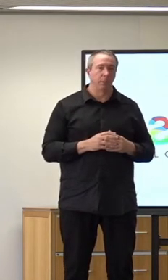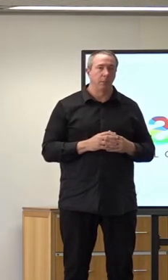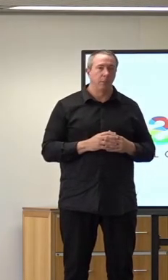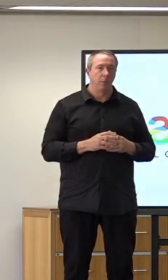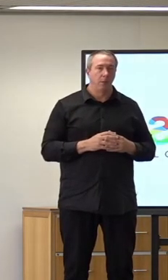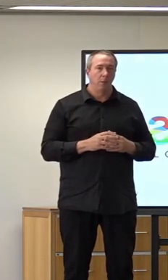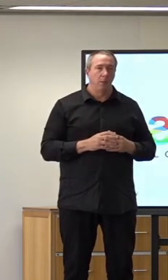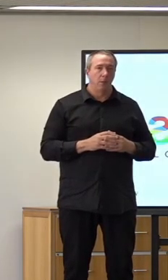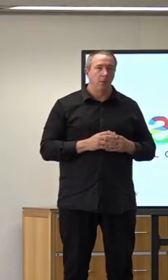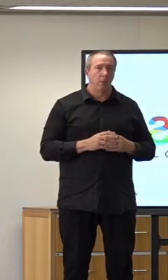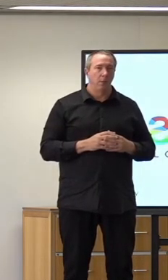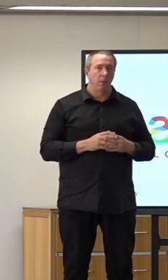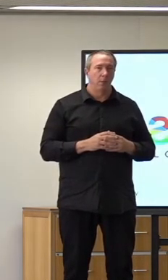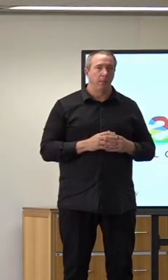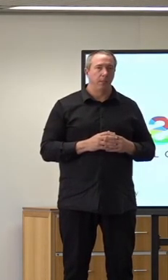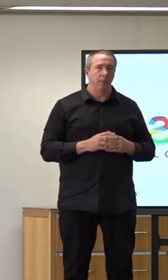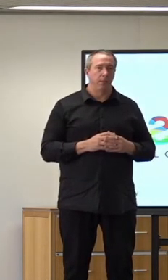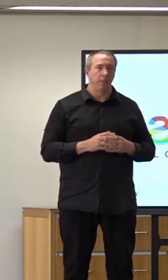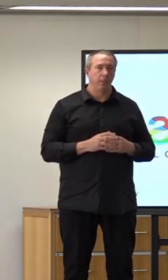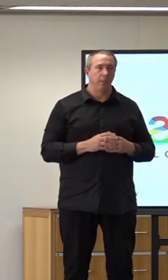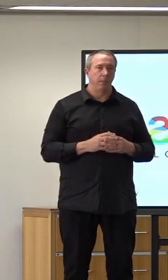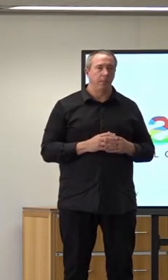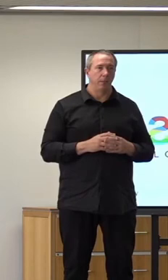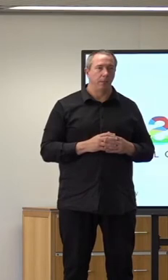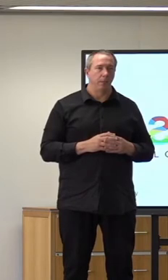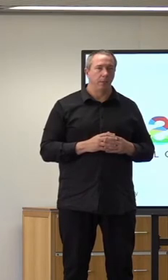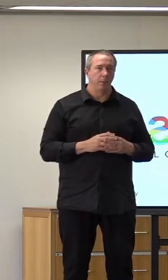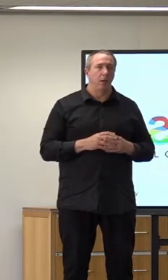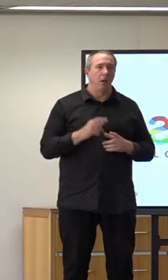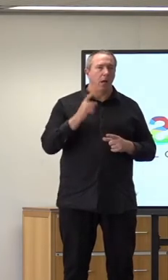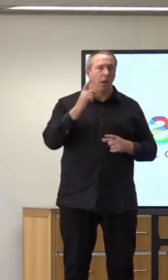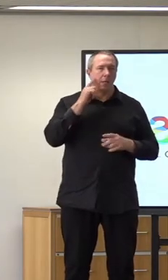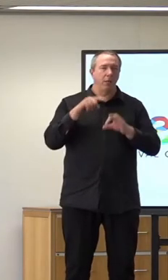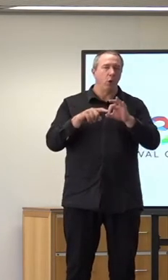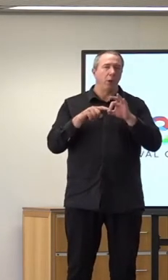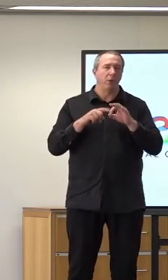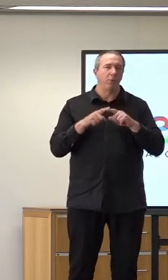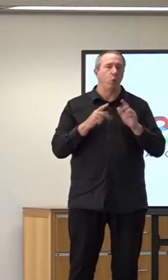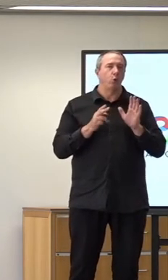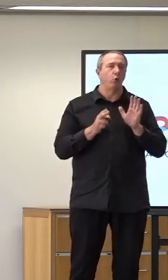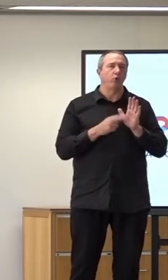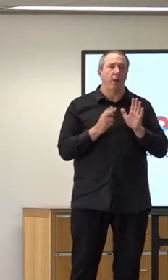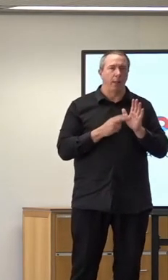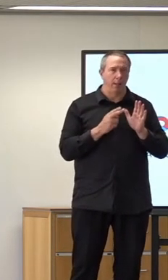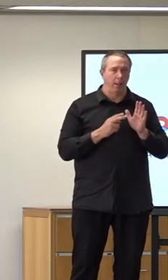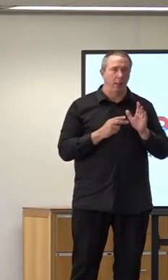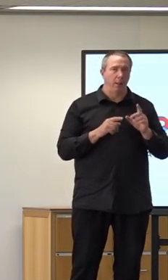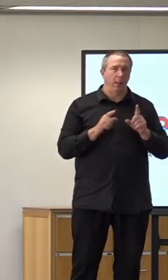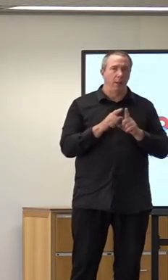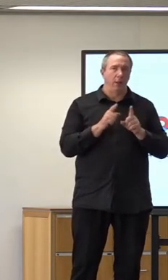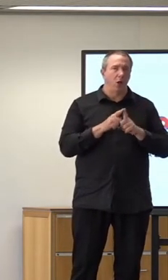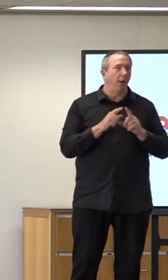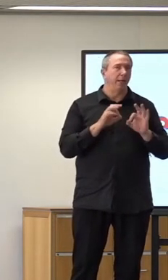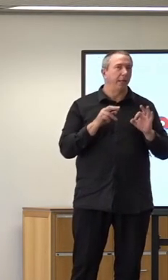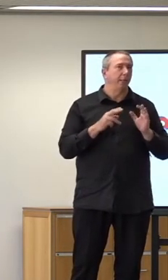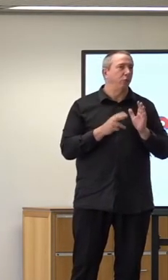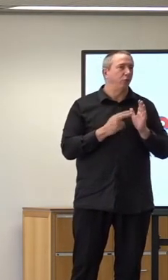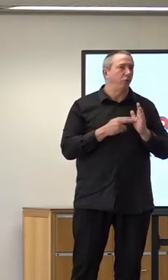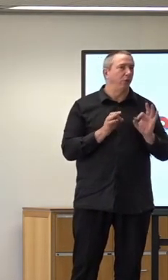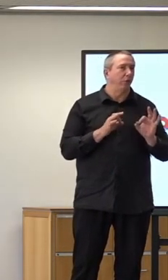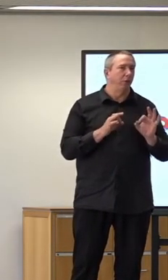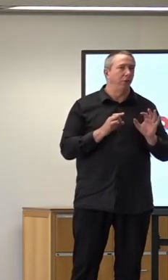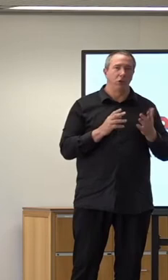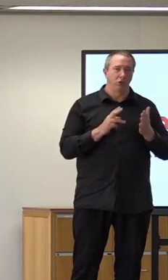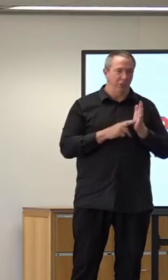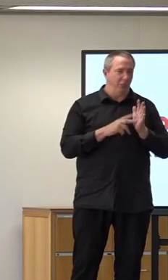I think that I think the question of neutrality is nothing is neutral. Like, nothing. What